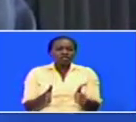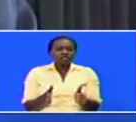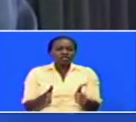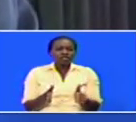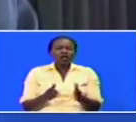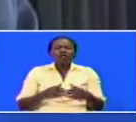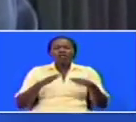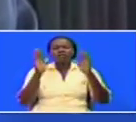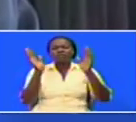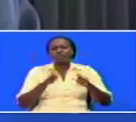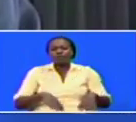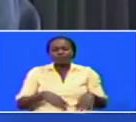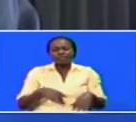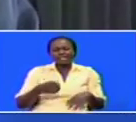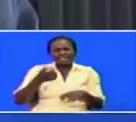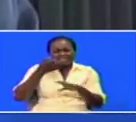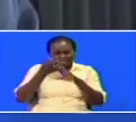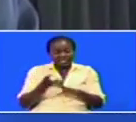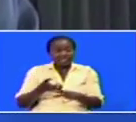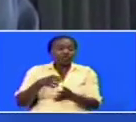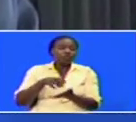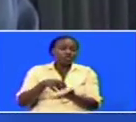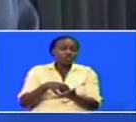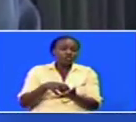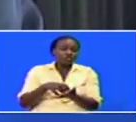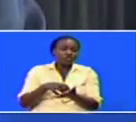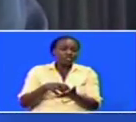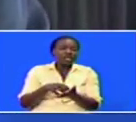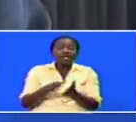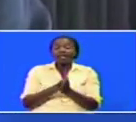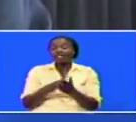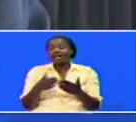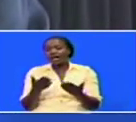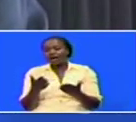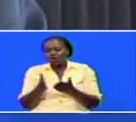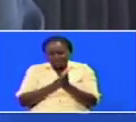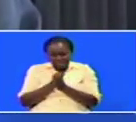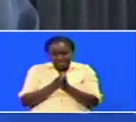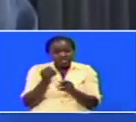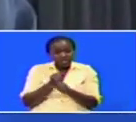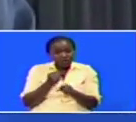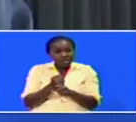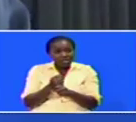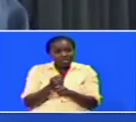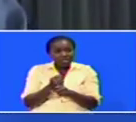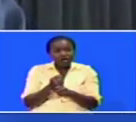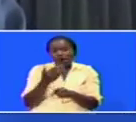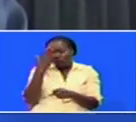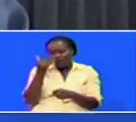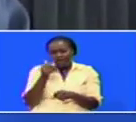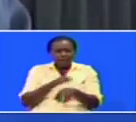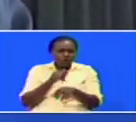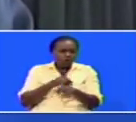drop the grandstanding and the intransigence with which they have handled this matter so far, because we called them for